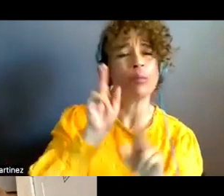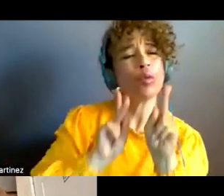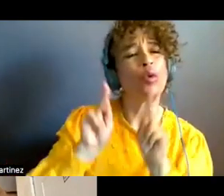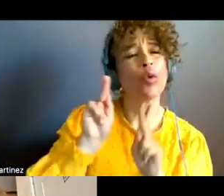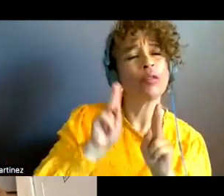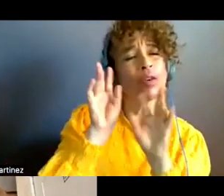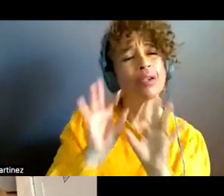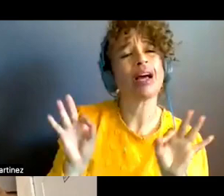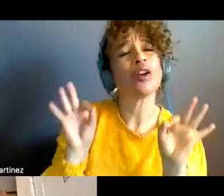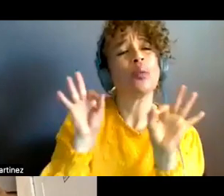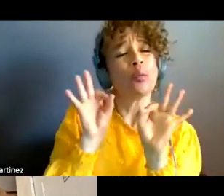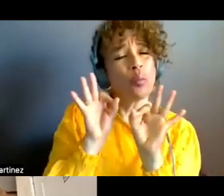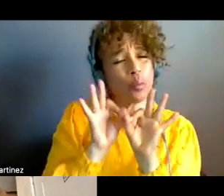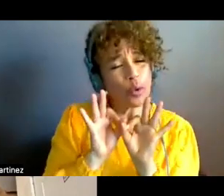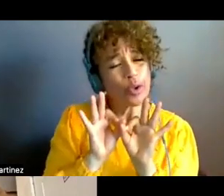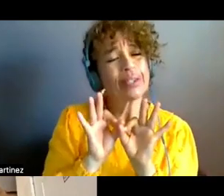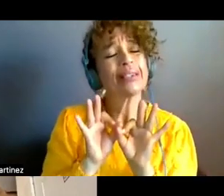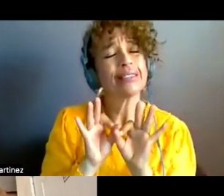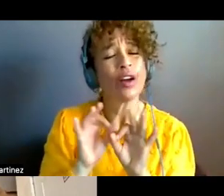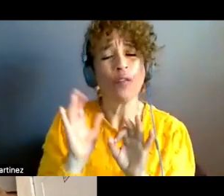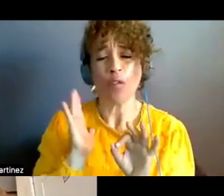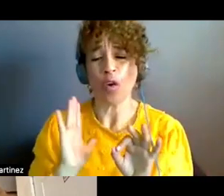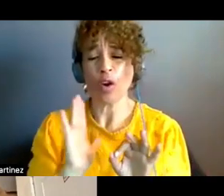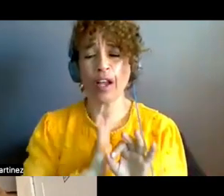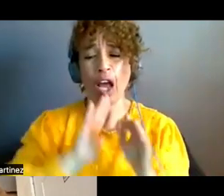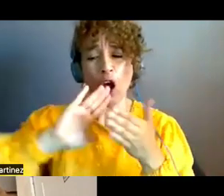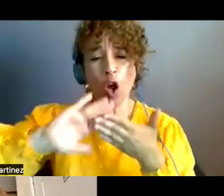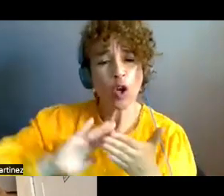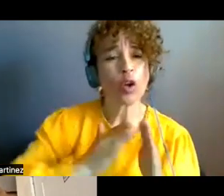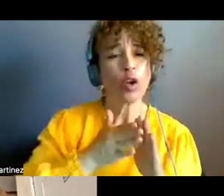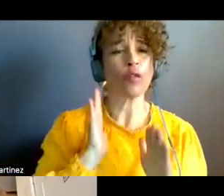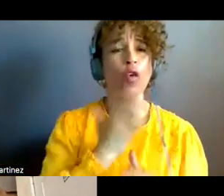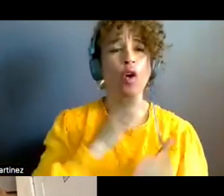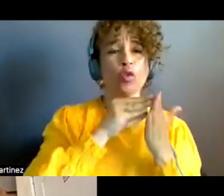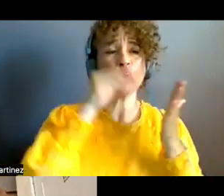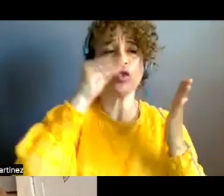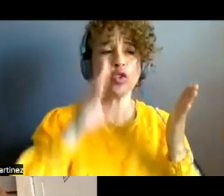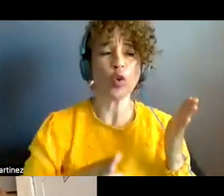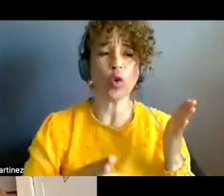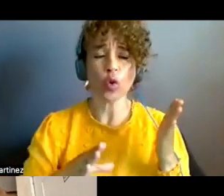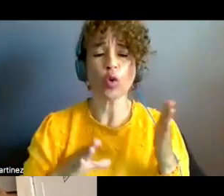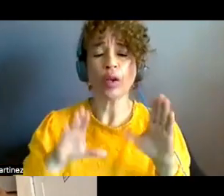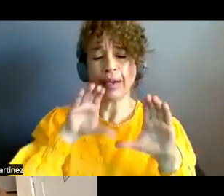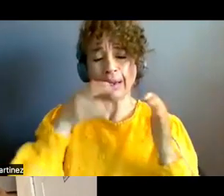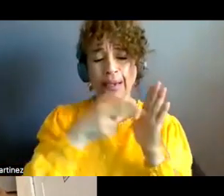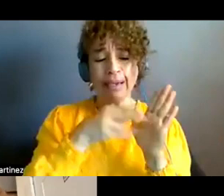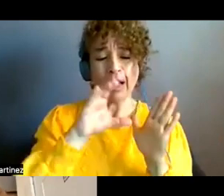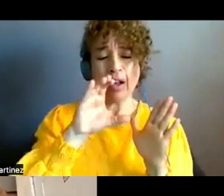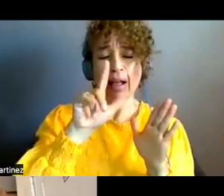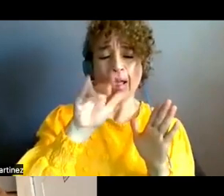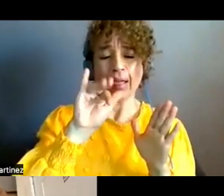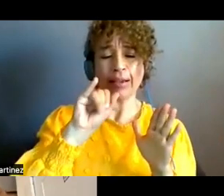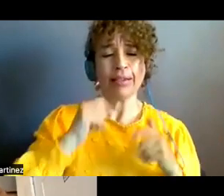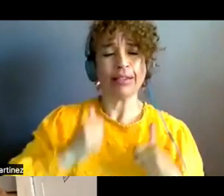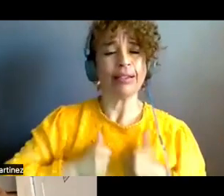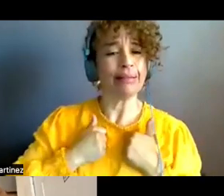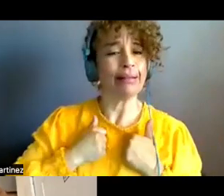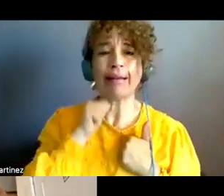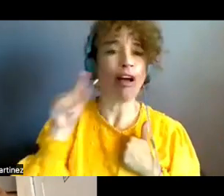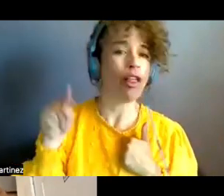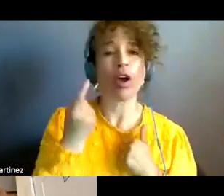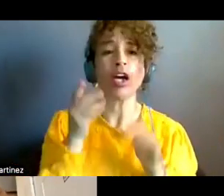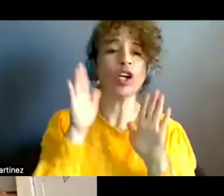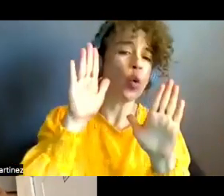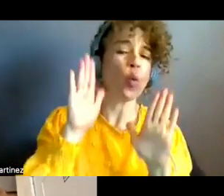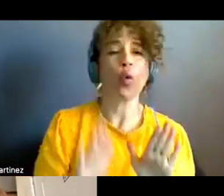really important, I think, for our community and for our students to realize that classical music is living. It's not just something wonderful